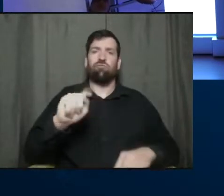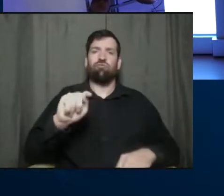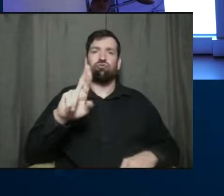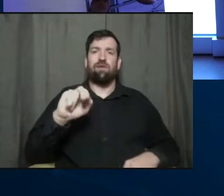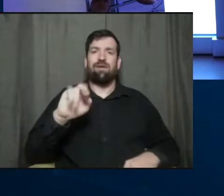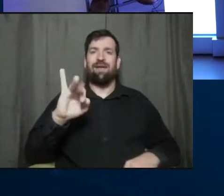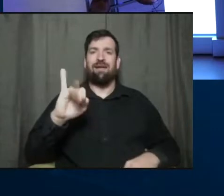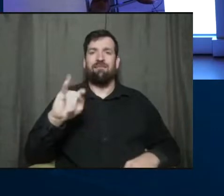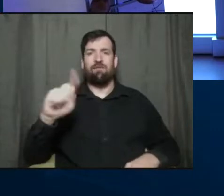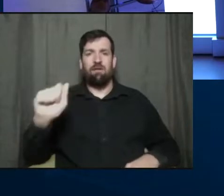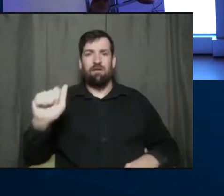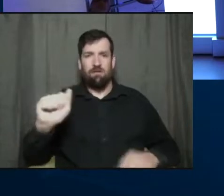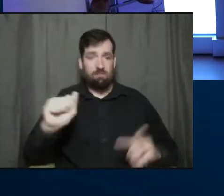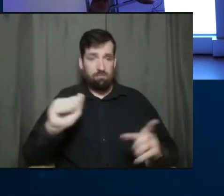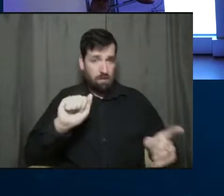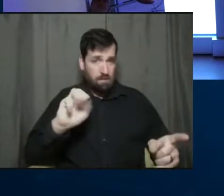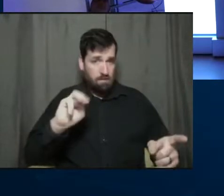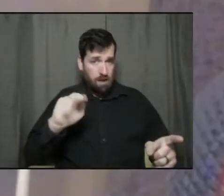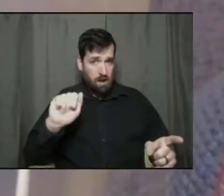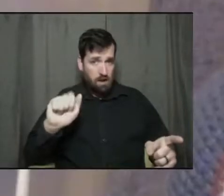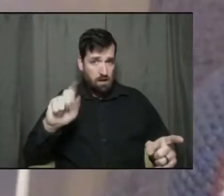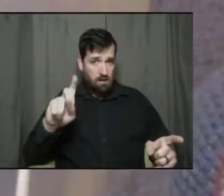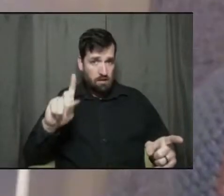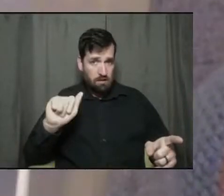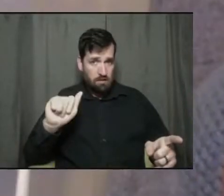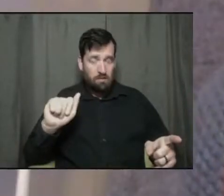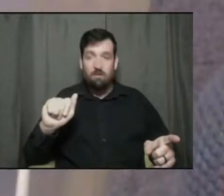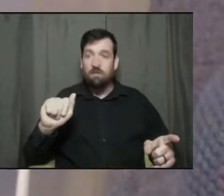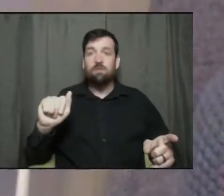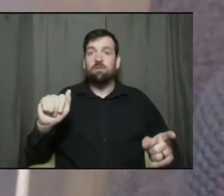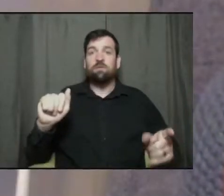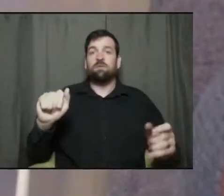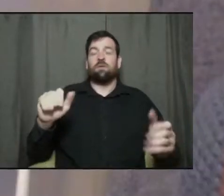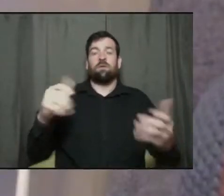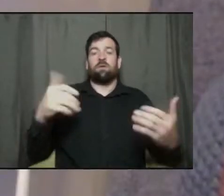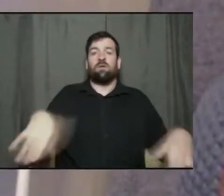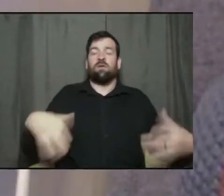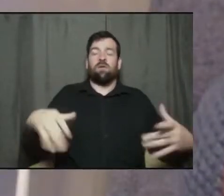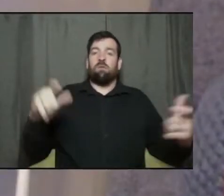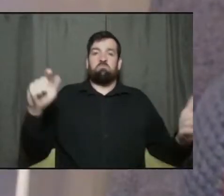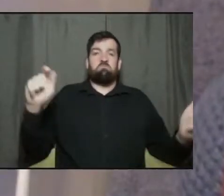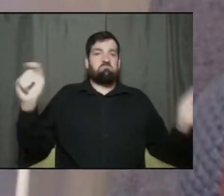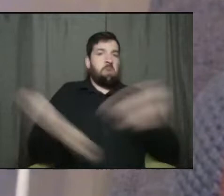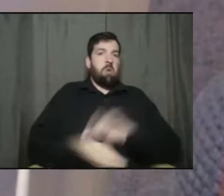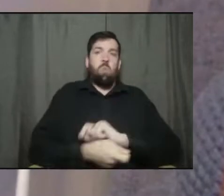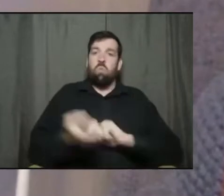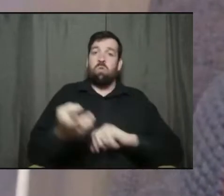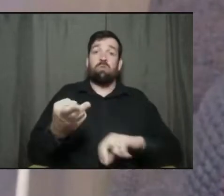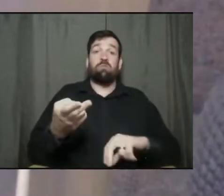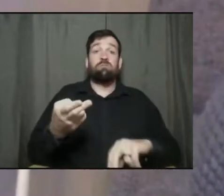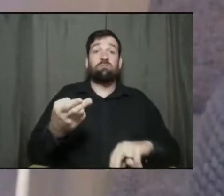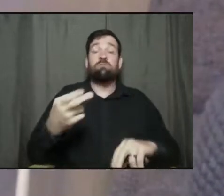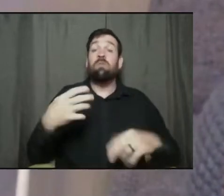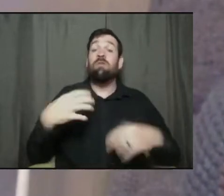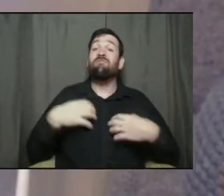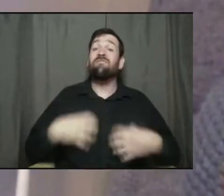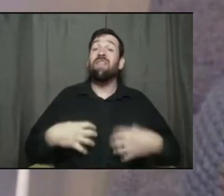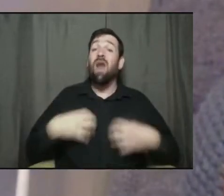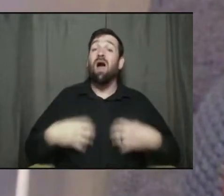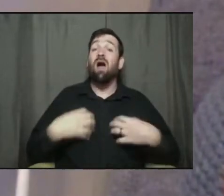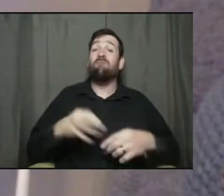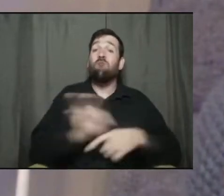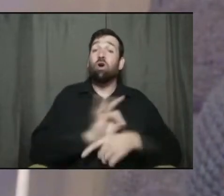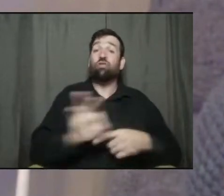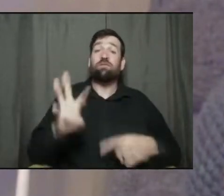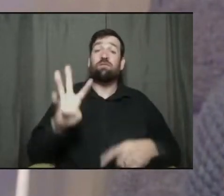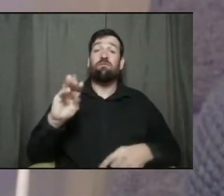different? In every possible way. I've gained 40% lung function back. I was able to get